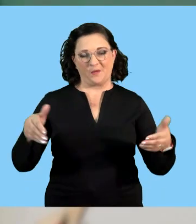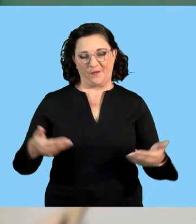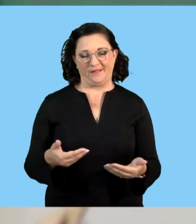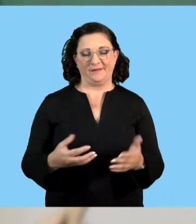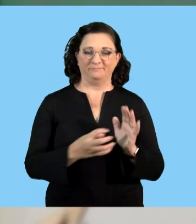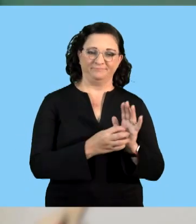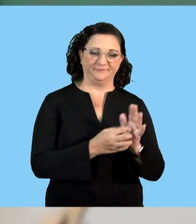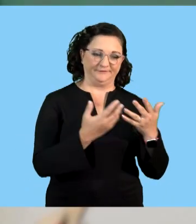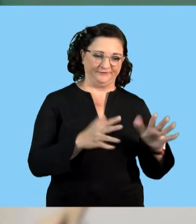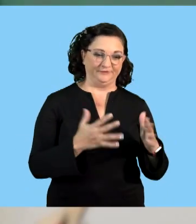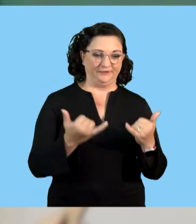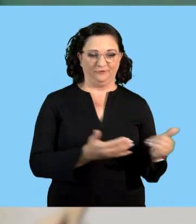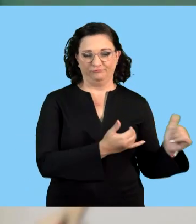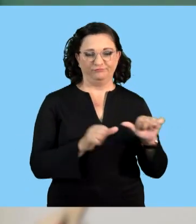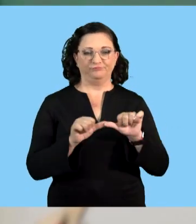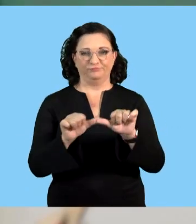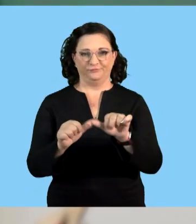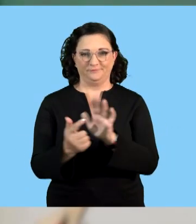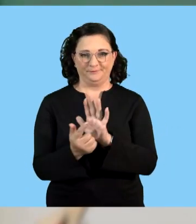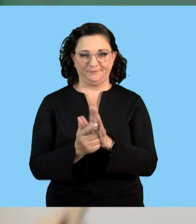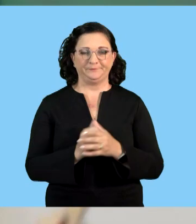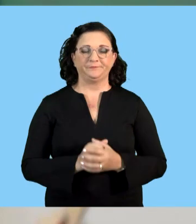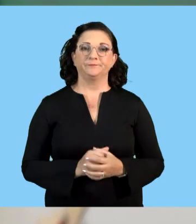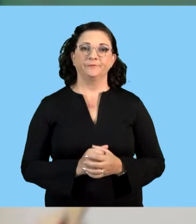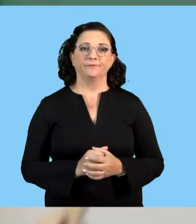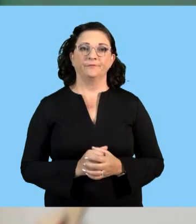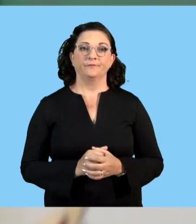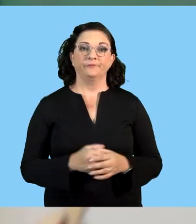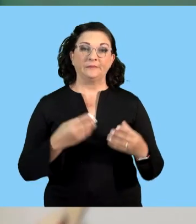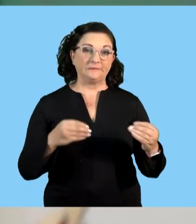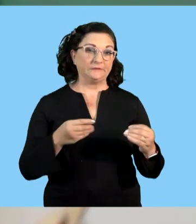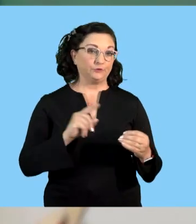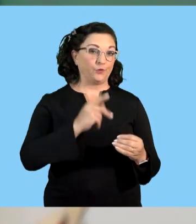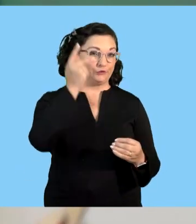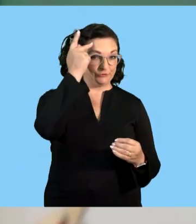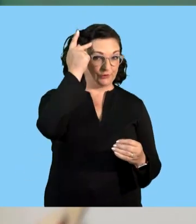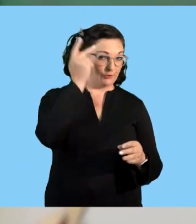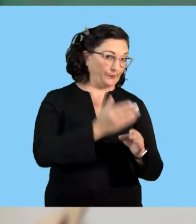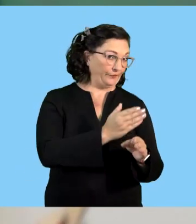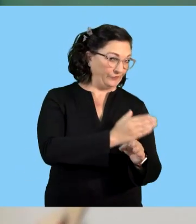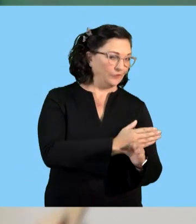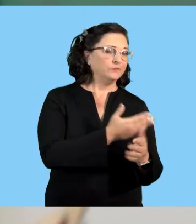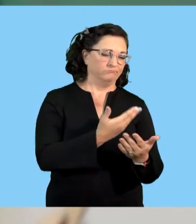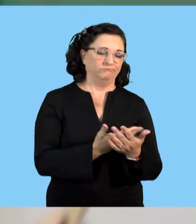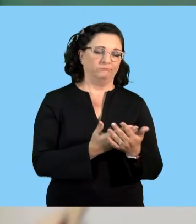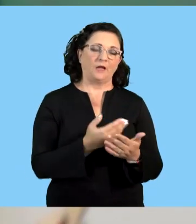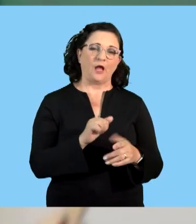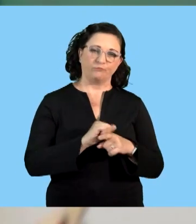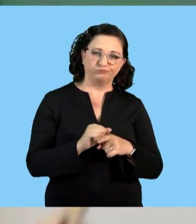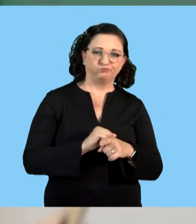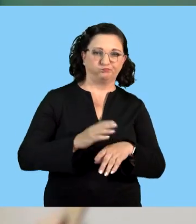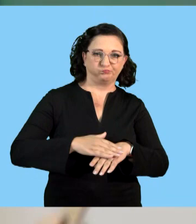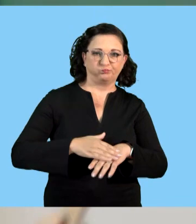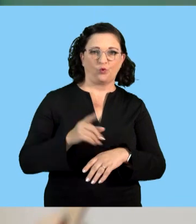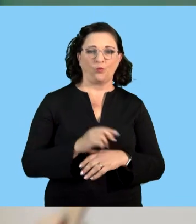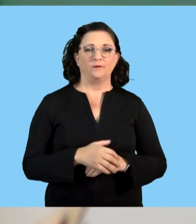Welcome back from the ad break, and let's continue with our lesson. Now, we were busy with that pre-knowledge practice, so let's continue with that. Let's look